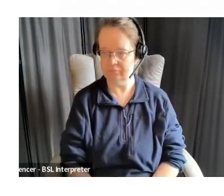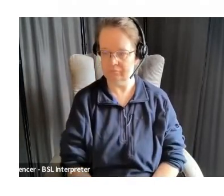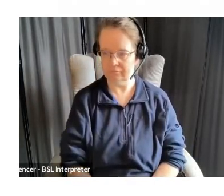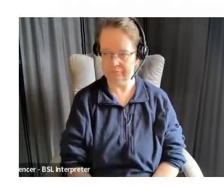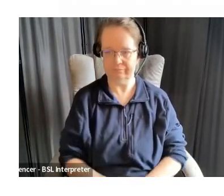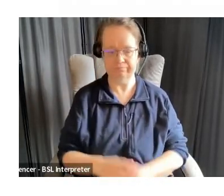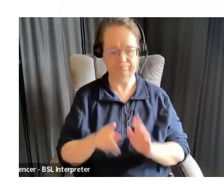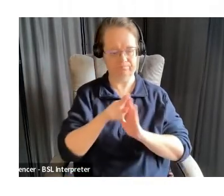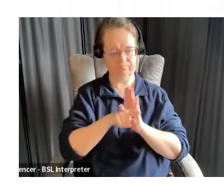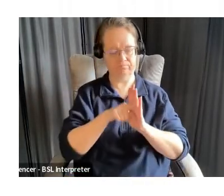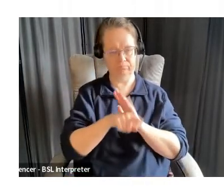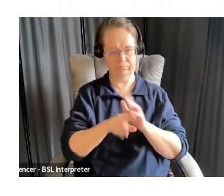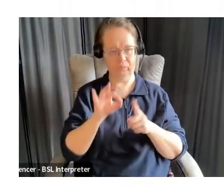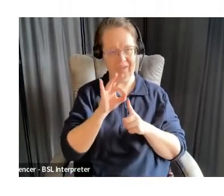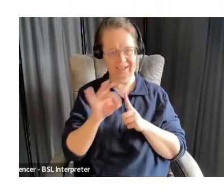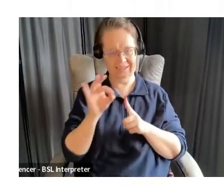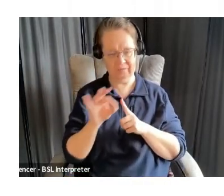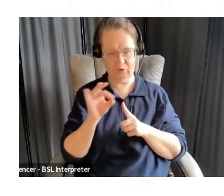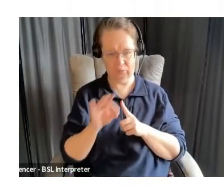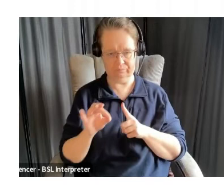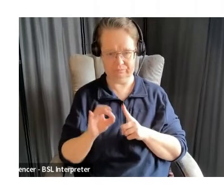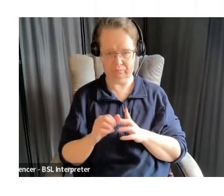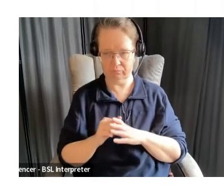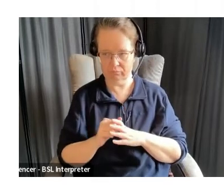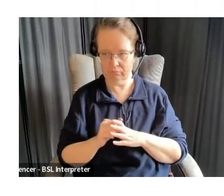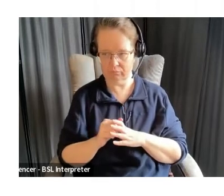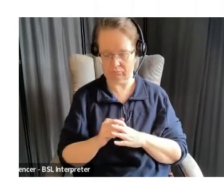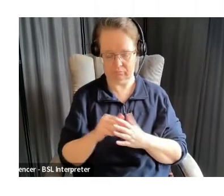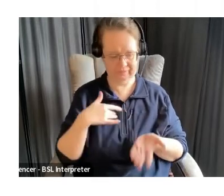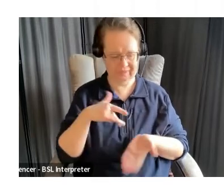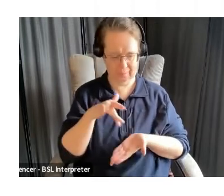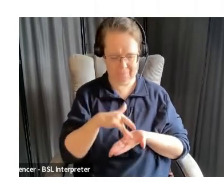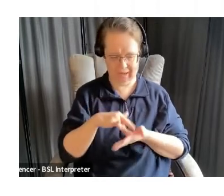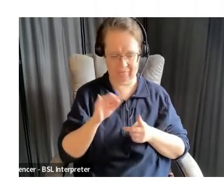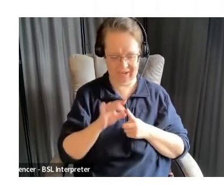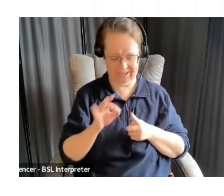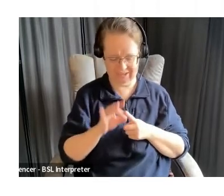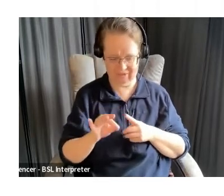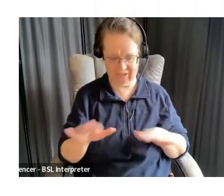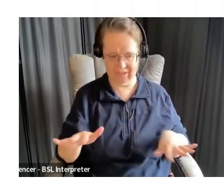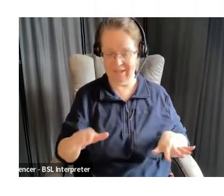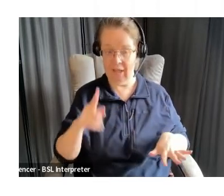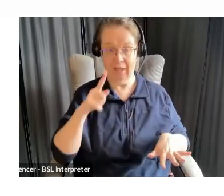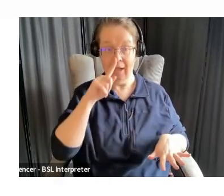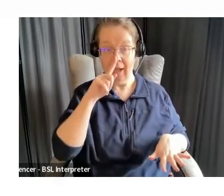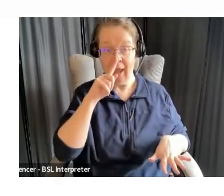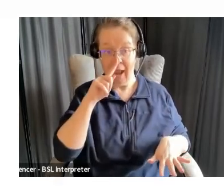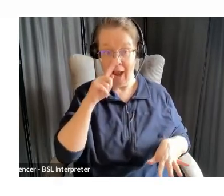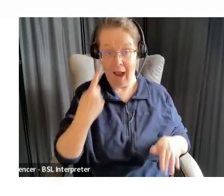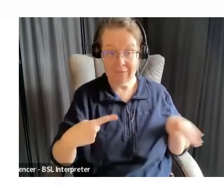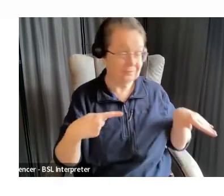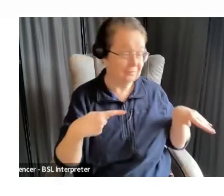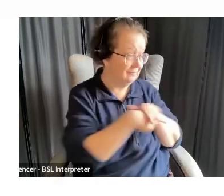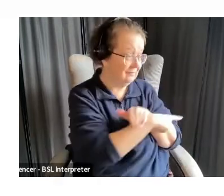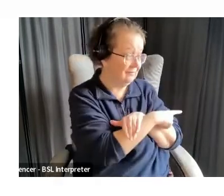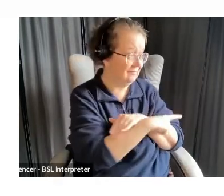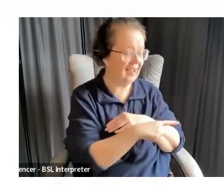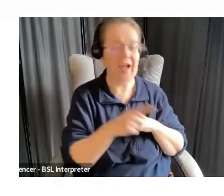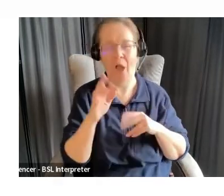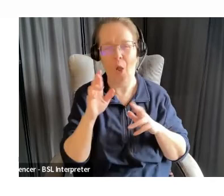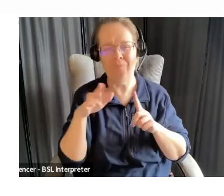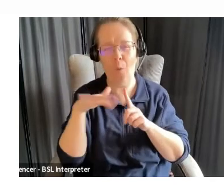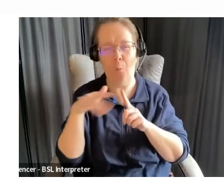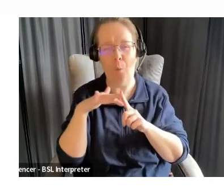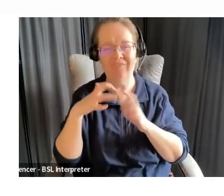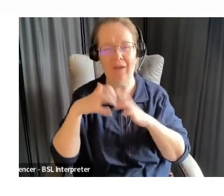During the interview, okay, so you're right in the middle of the interview, okay, you can't go back unless the Wi-Fi cuts out